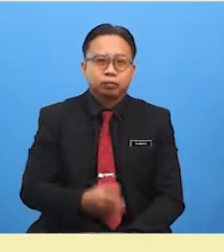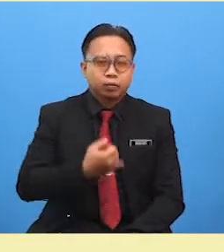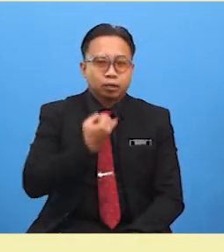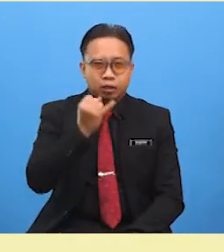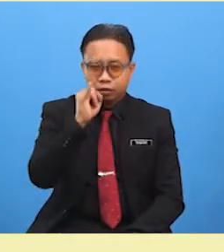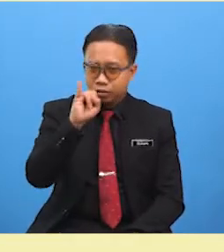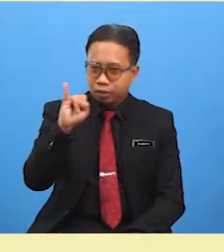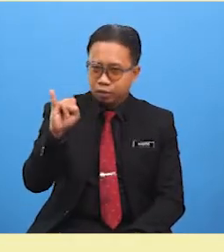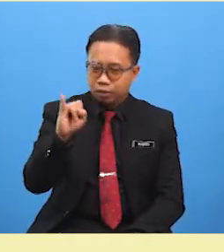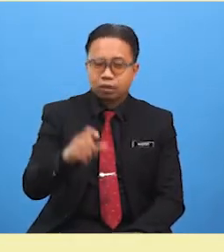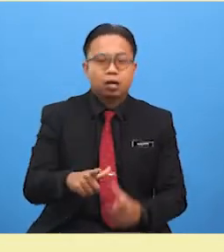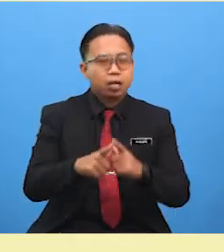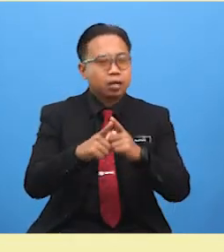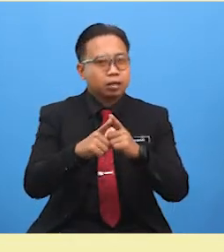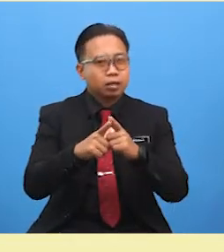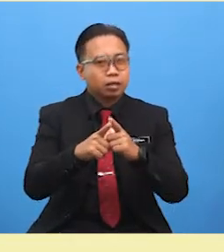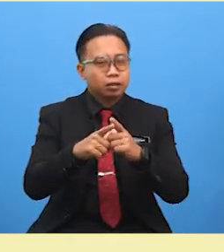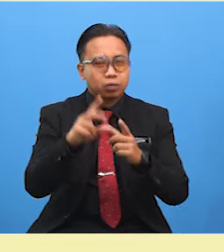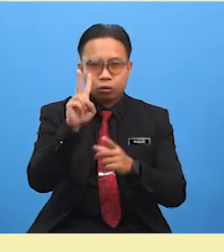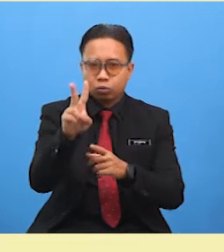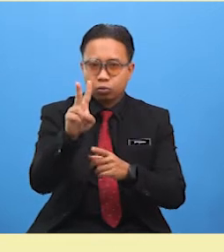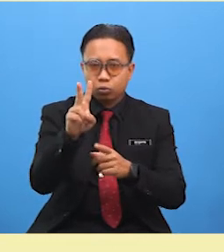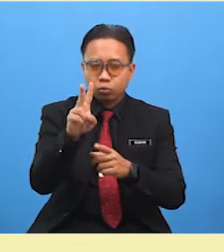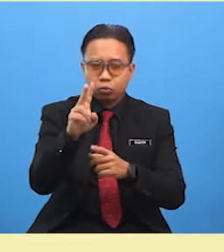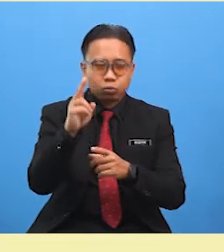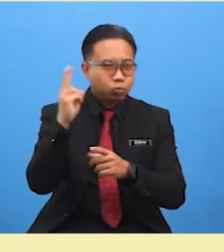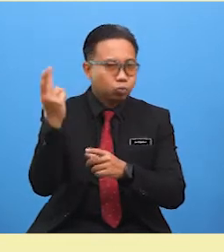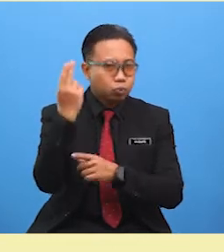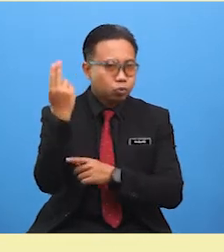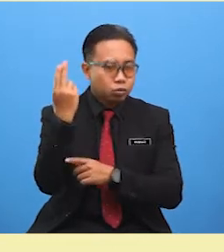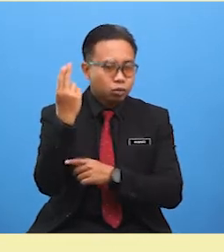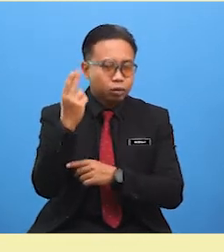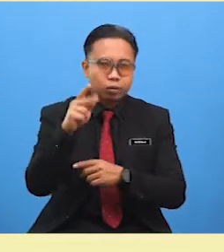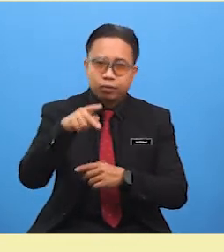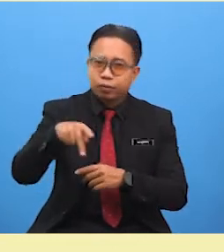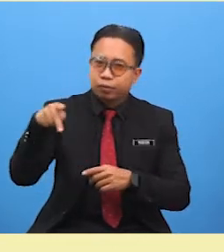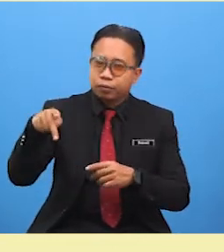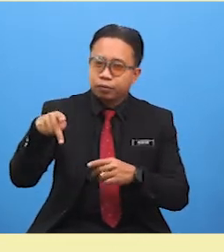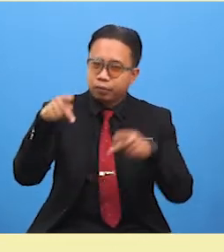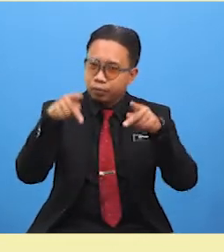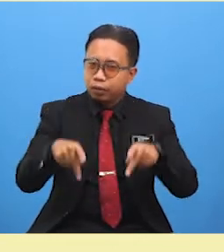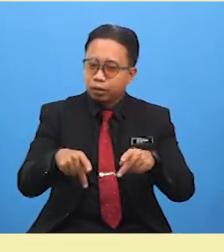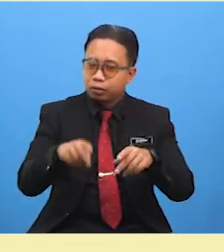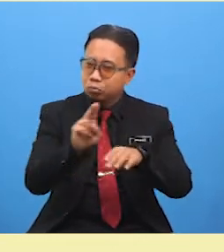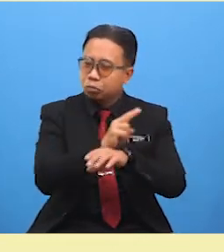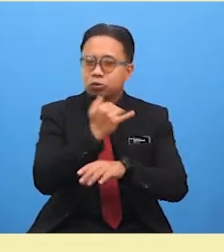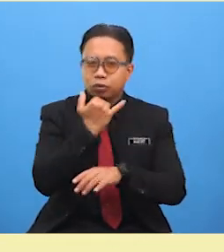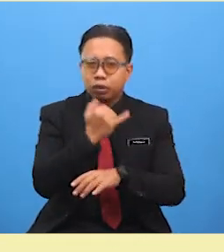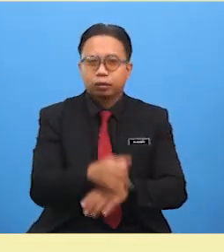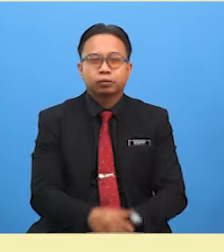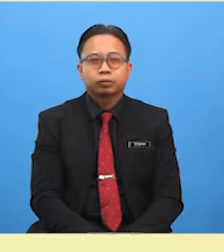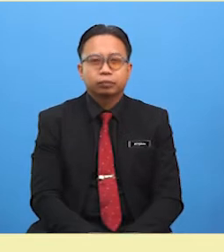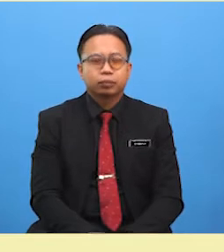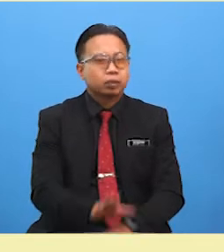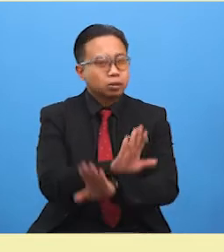and excited are actually 2 most common words that pupils tend to use wrongly. And you don't want to make